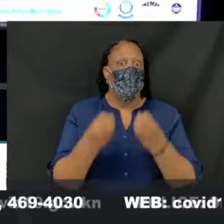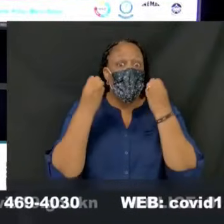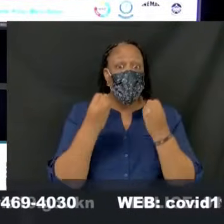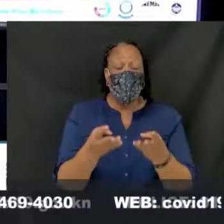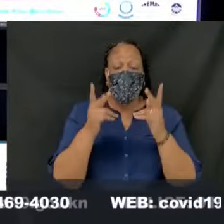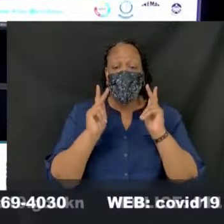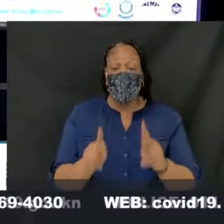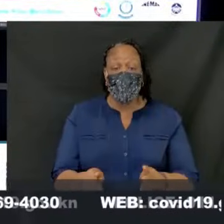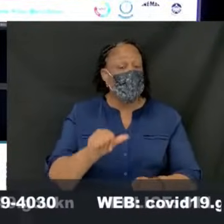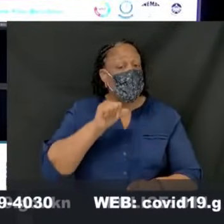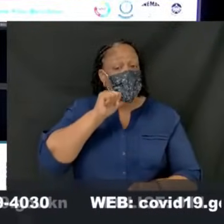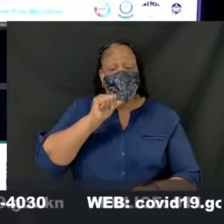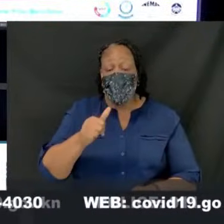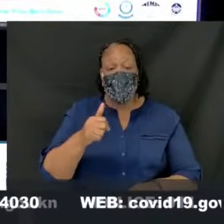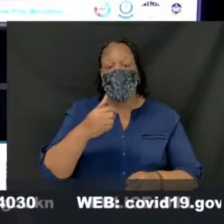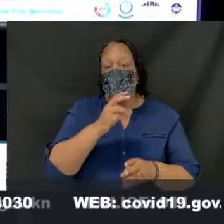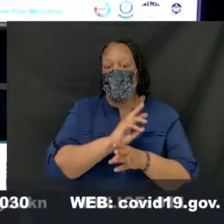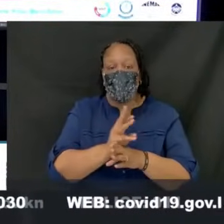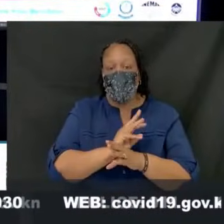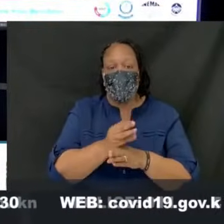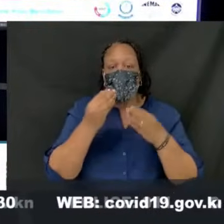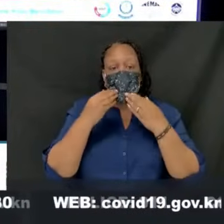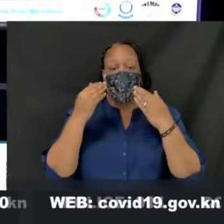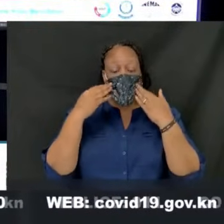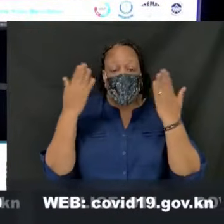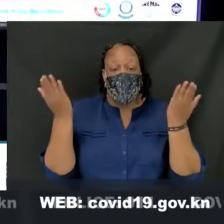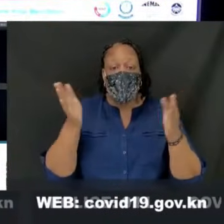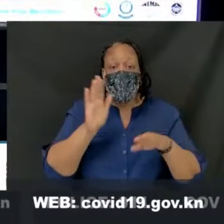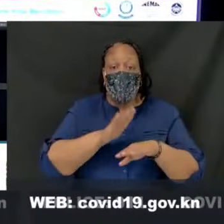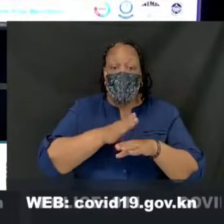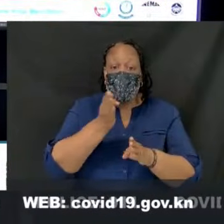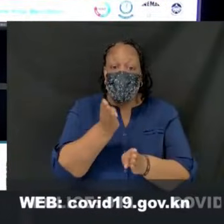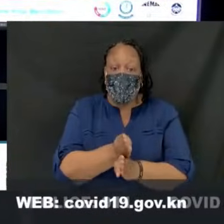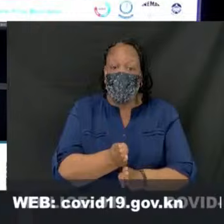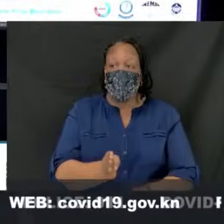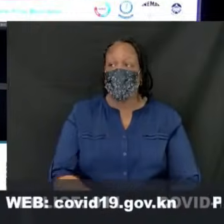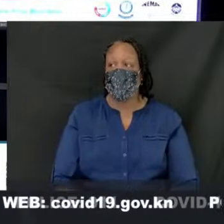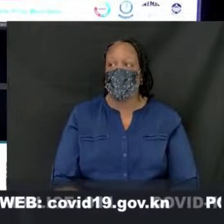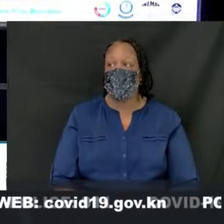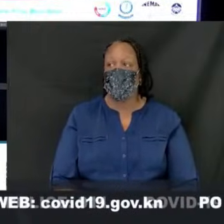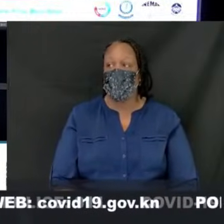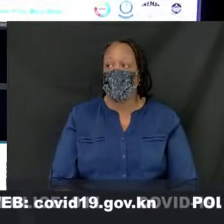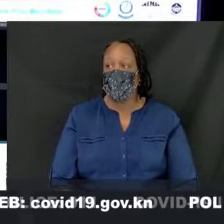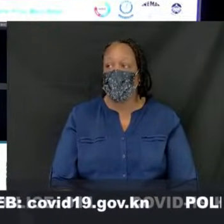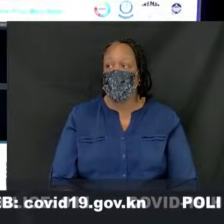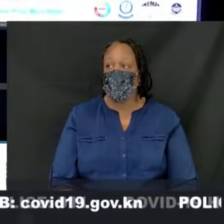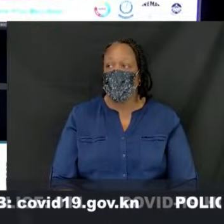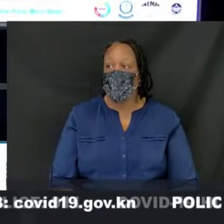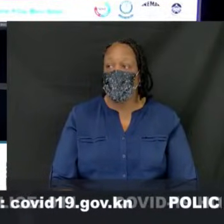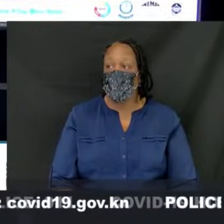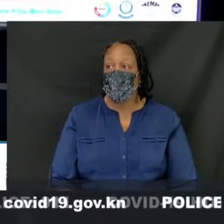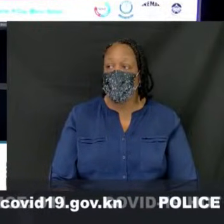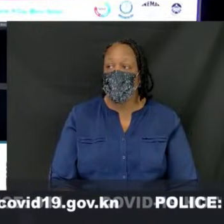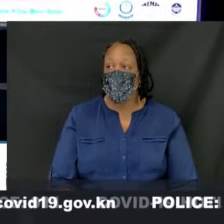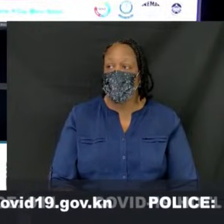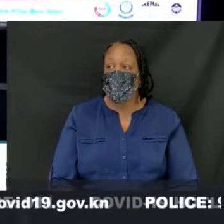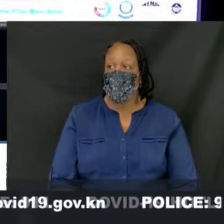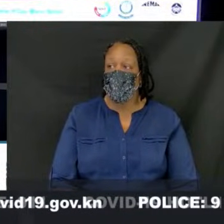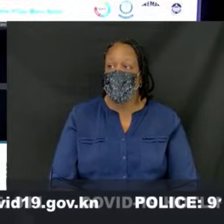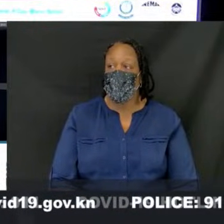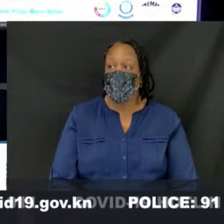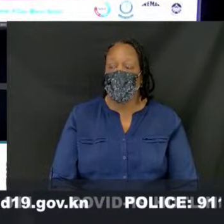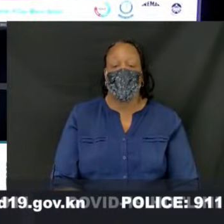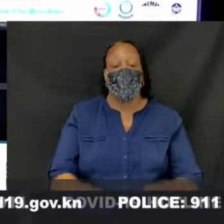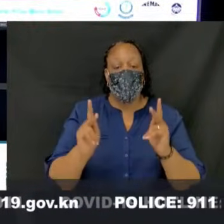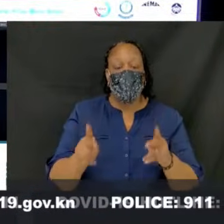with the pharmaceutical measures, in particular not wearing the mask. I have citizens who call me and tell me they just came out this bus and then persons are not